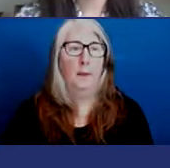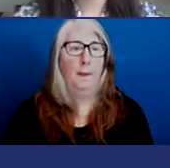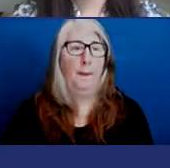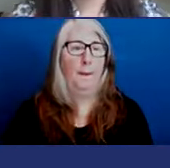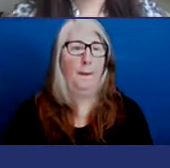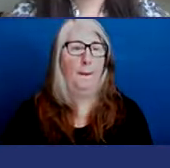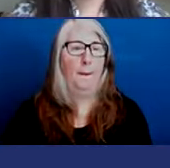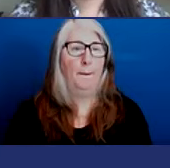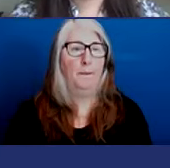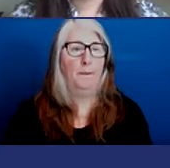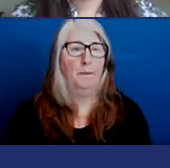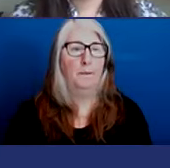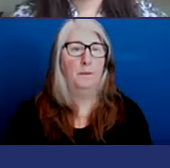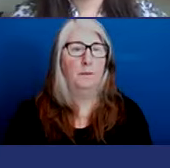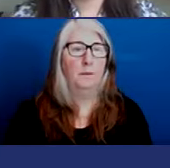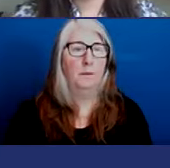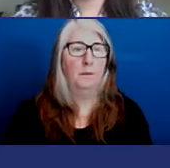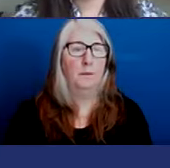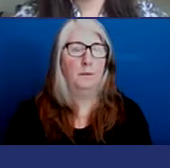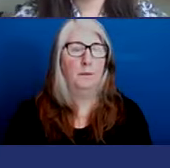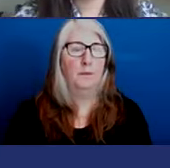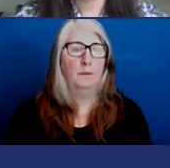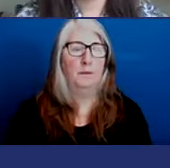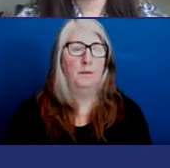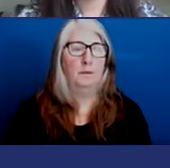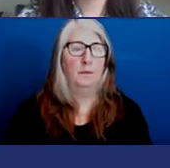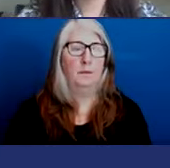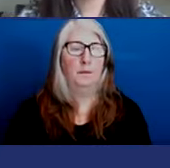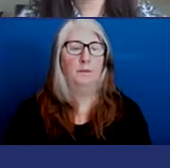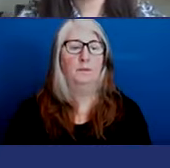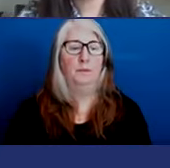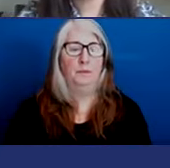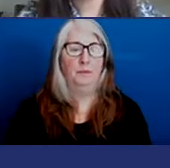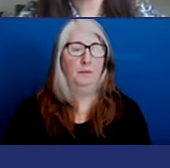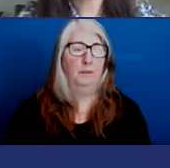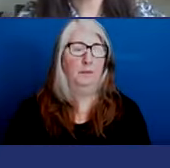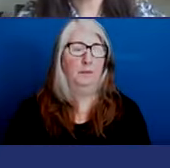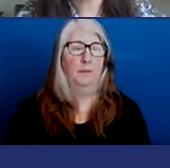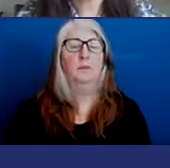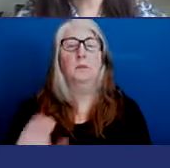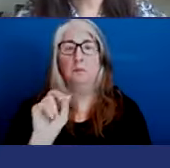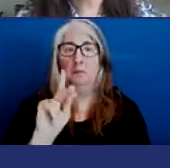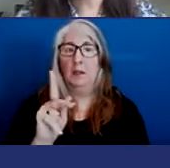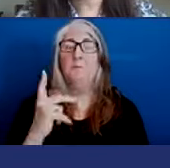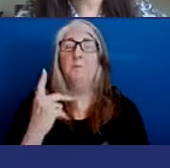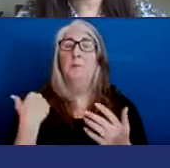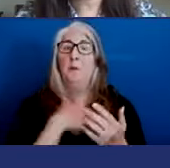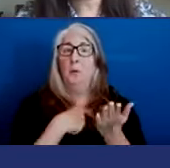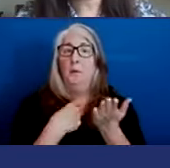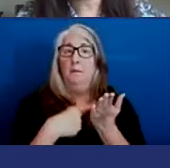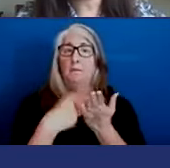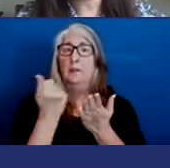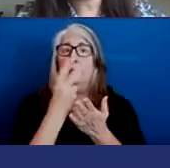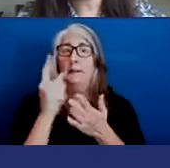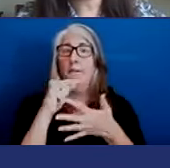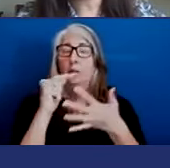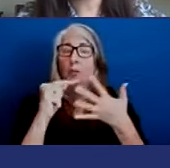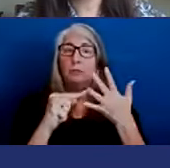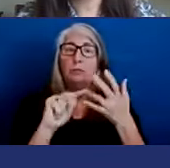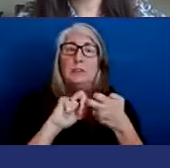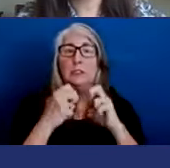Alrighty. So we discussed several issues or kind of areas of improvement